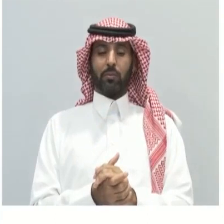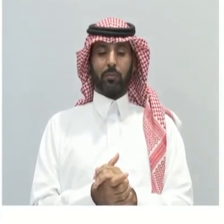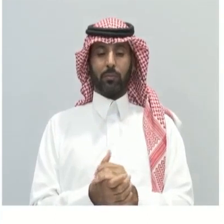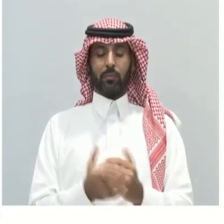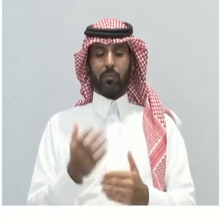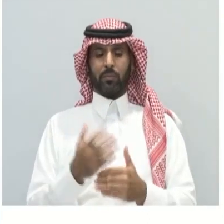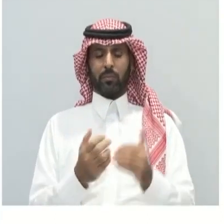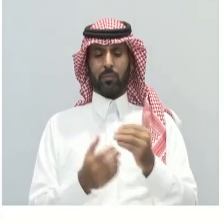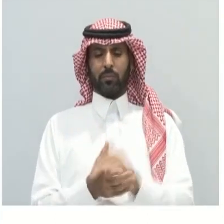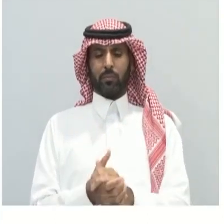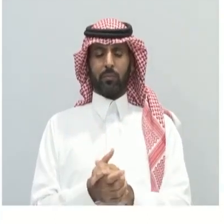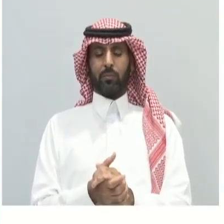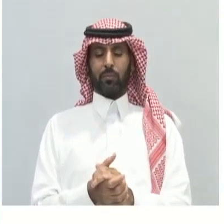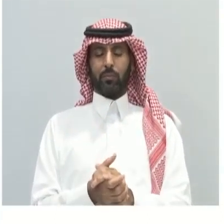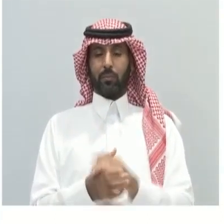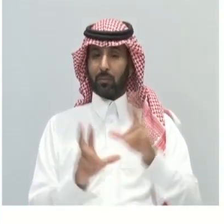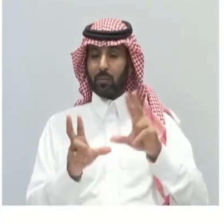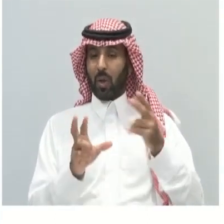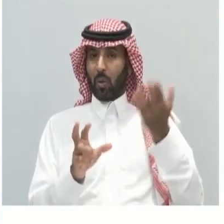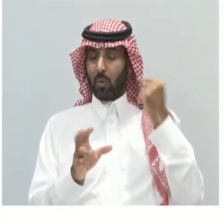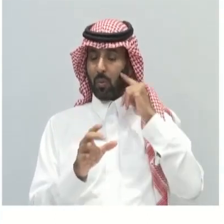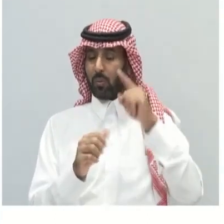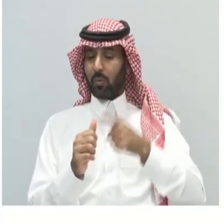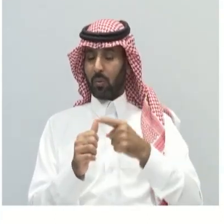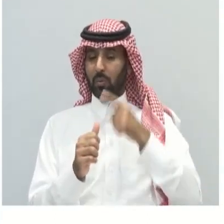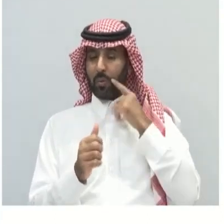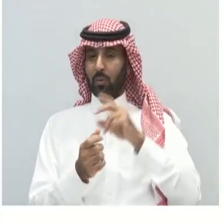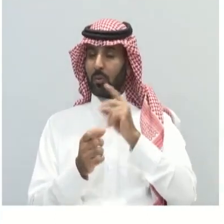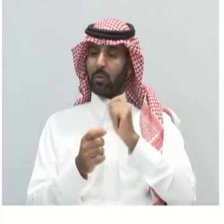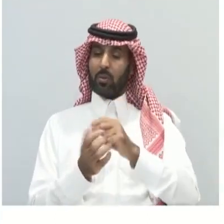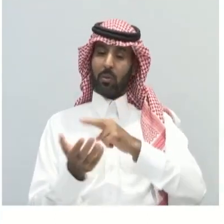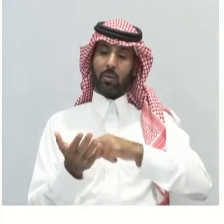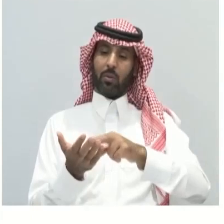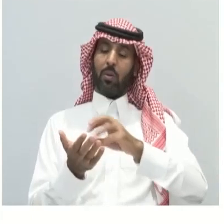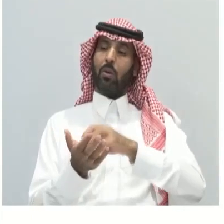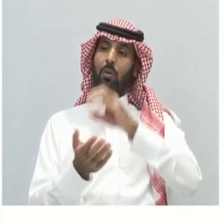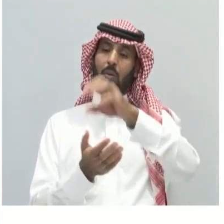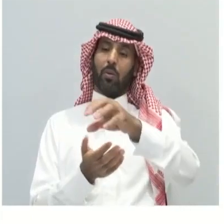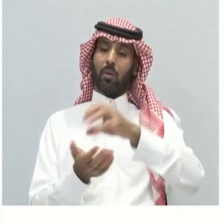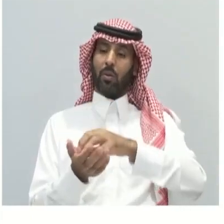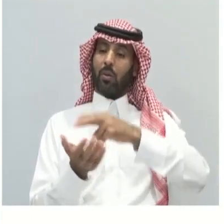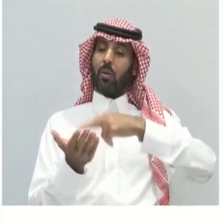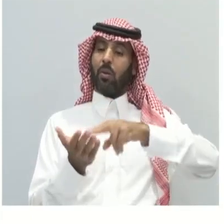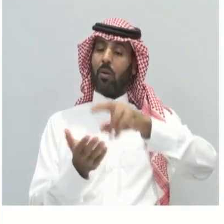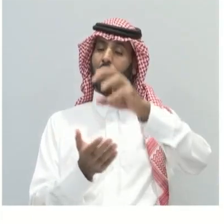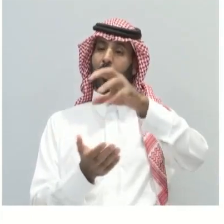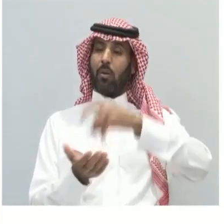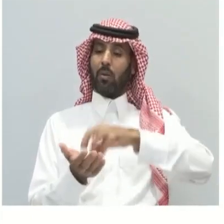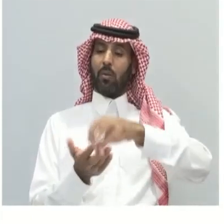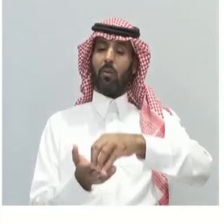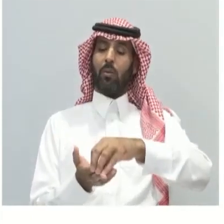working prototype of his television system. Transmit, if you remember, transmit meaning send, is to send